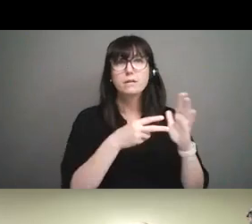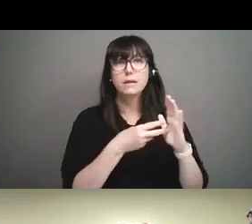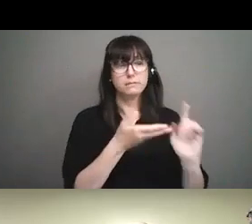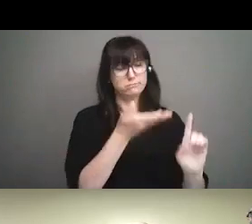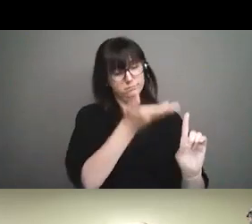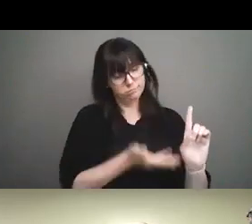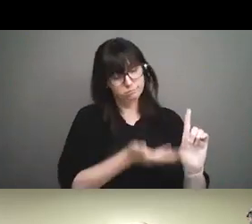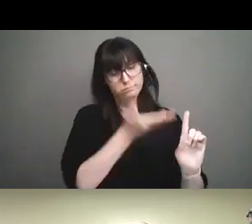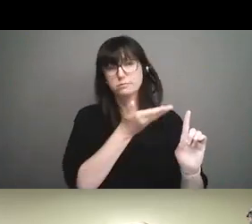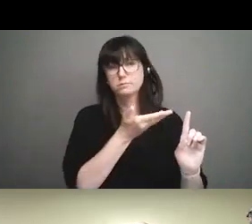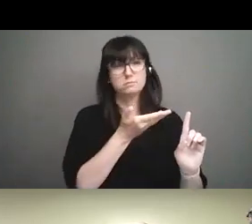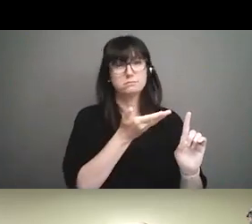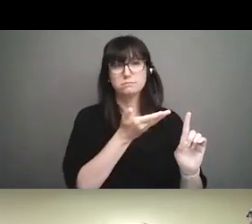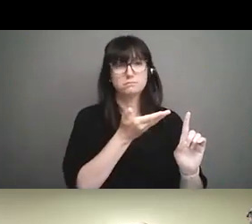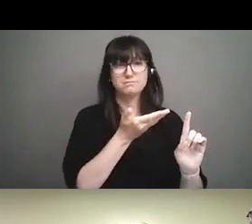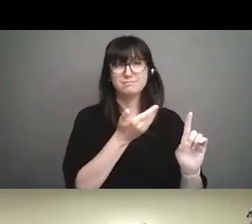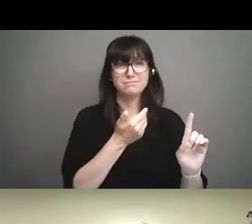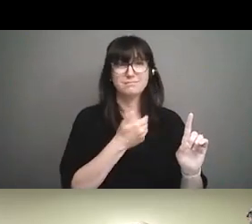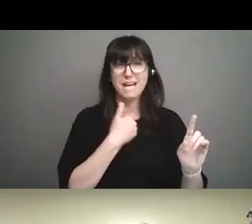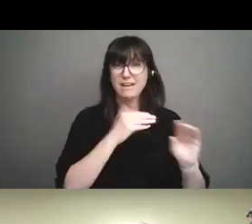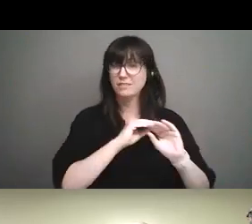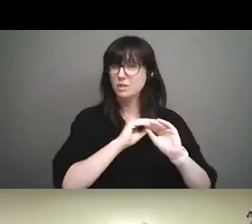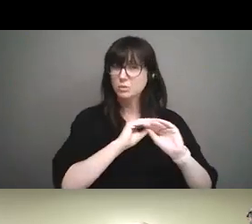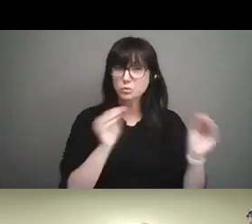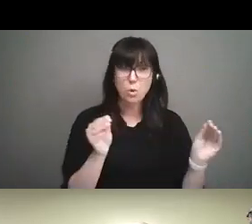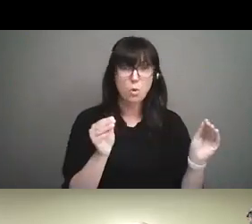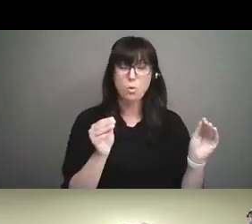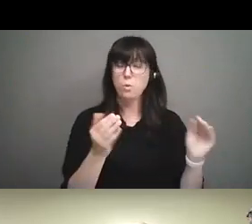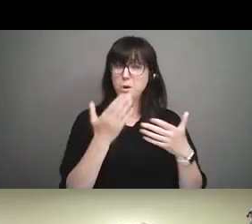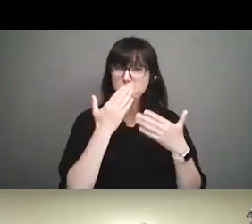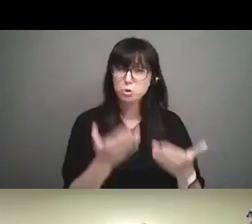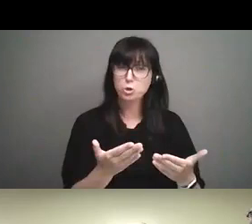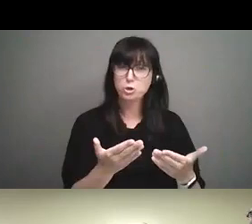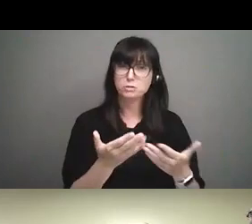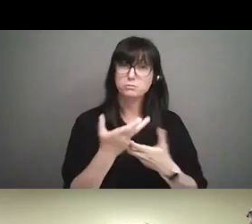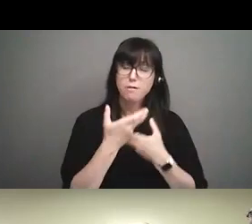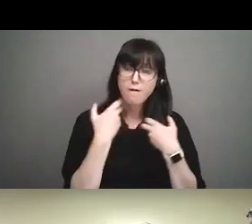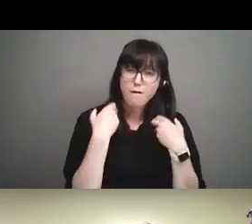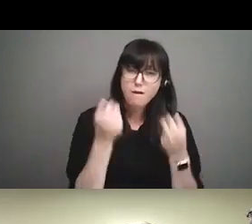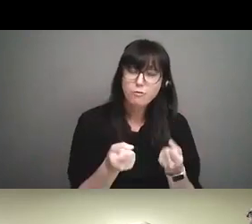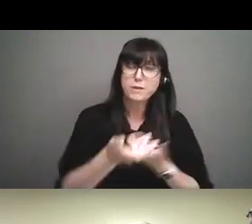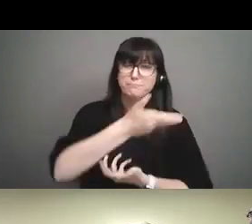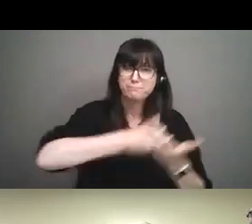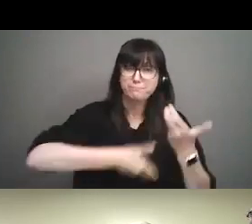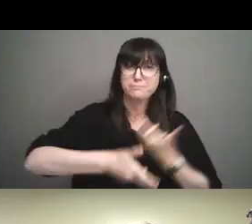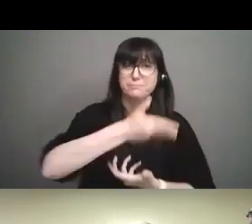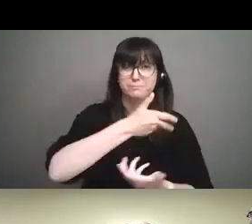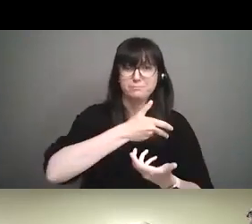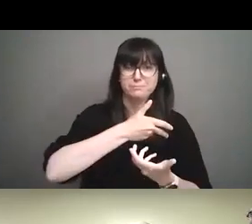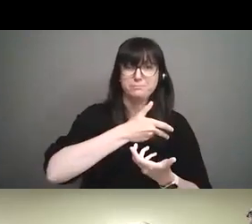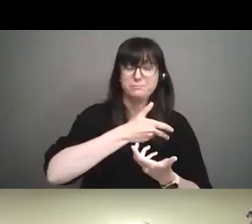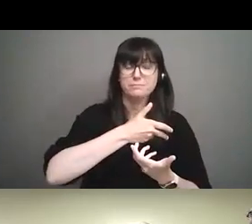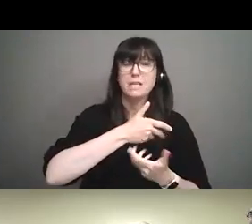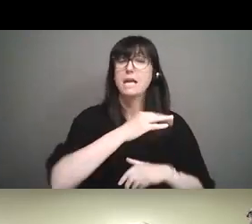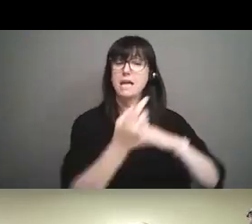individual having a low quantity or quality of interactions with others. Conversely, loneliness is a